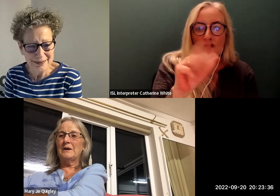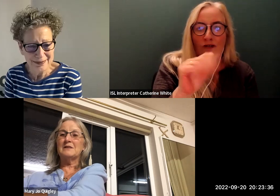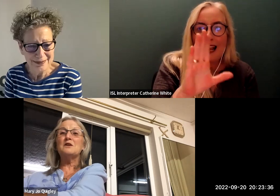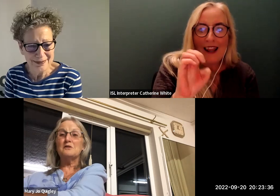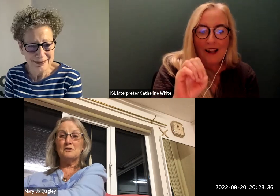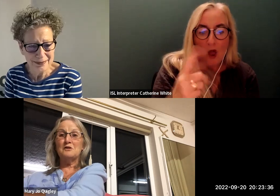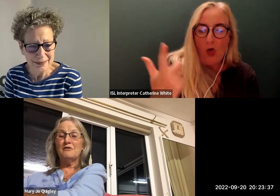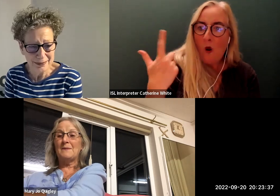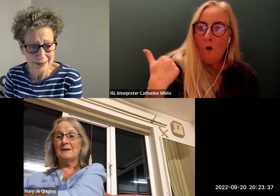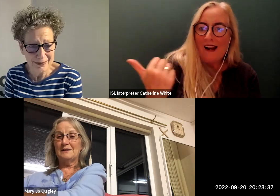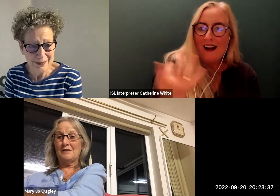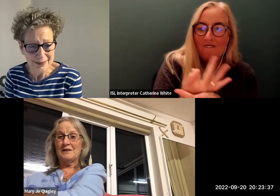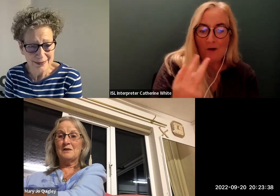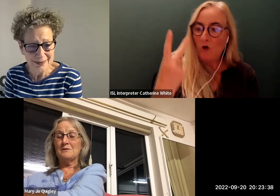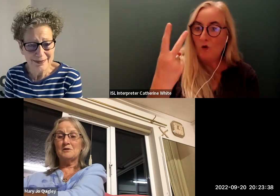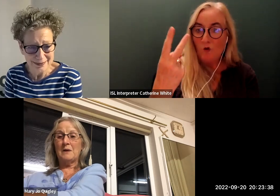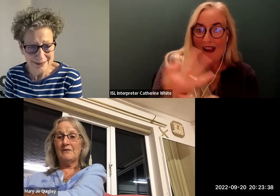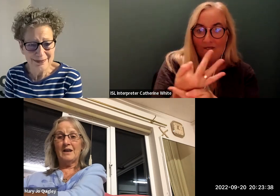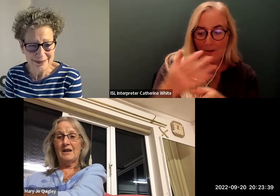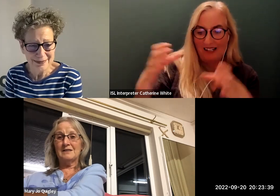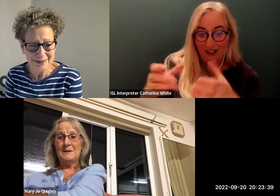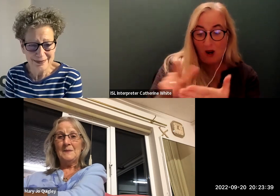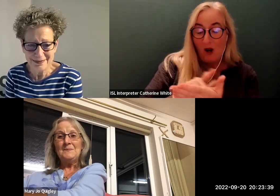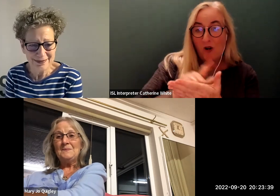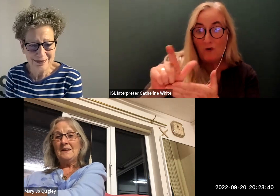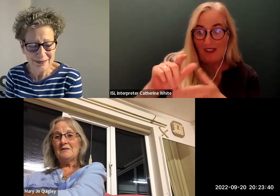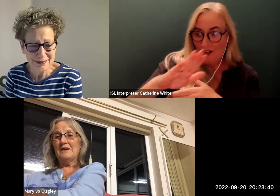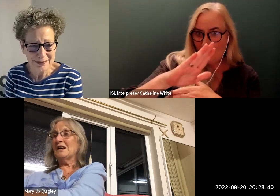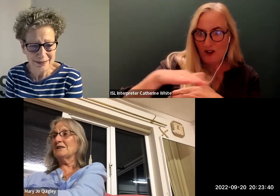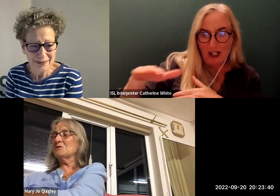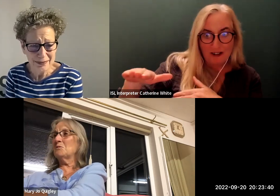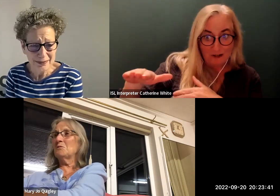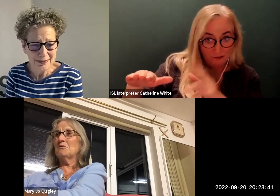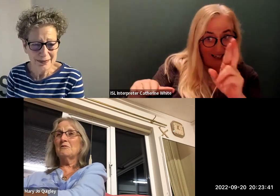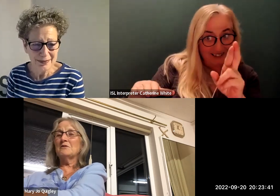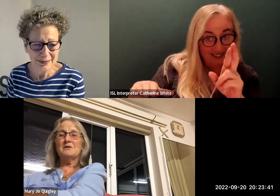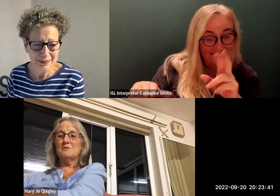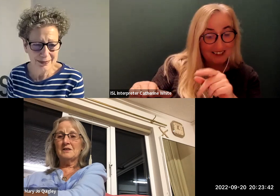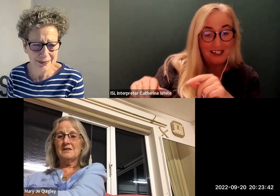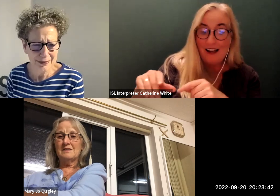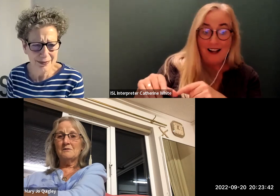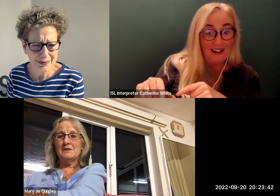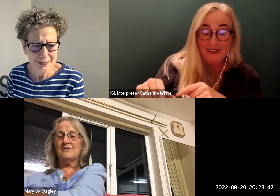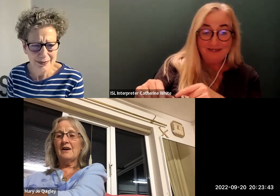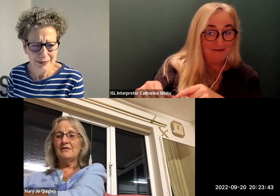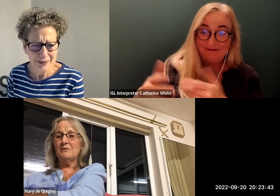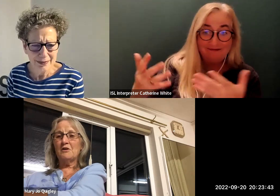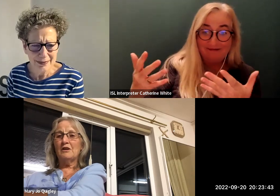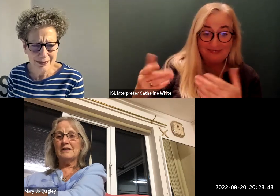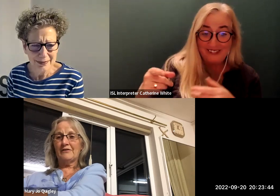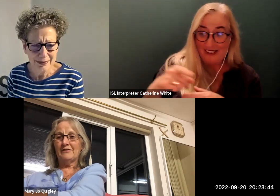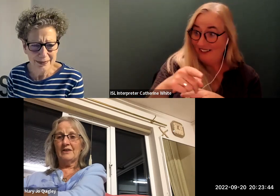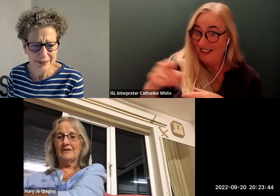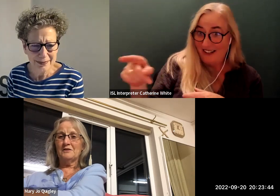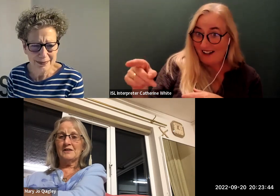the whites had two families, right? There were 12 kids, right? And was it five were